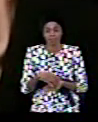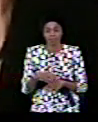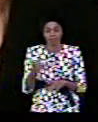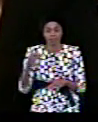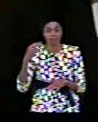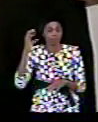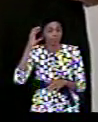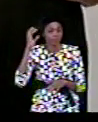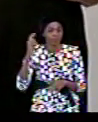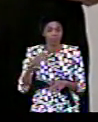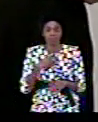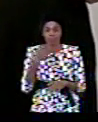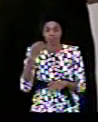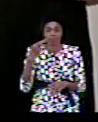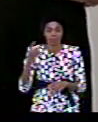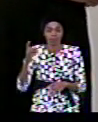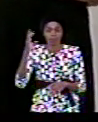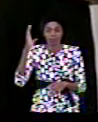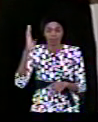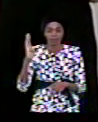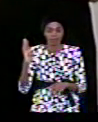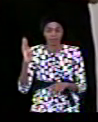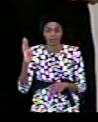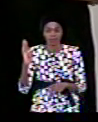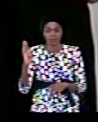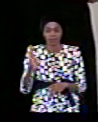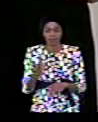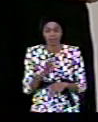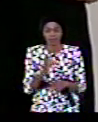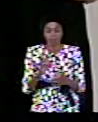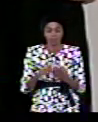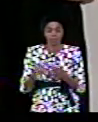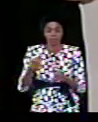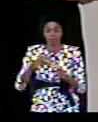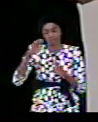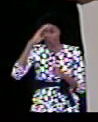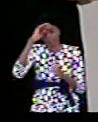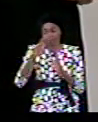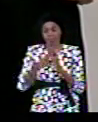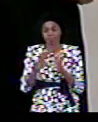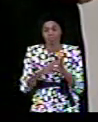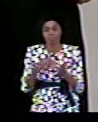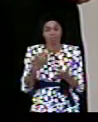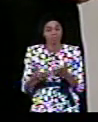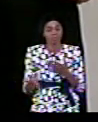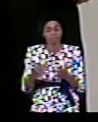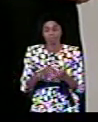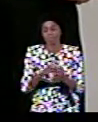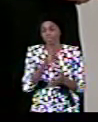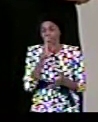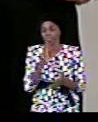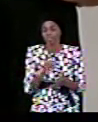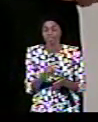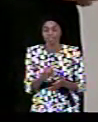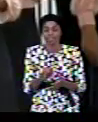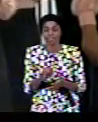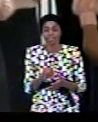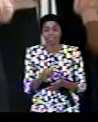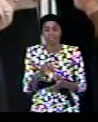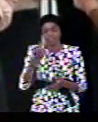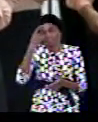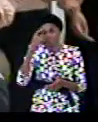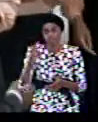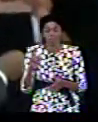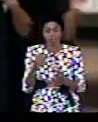To hear the voice of God and do His will. whatever it is,